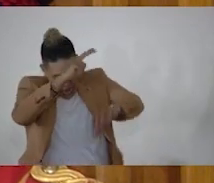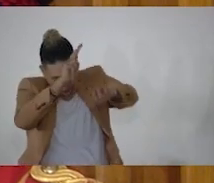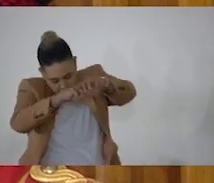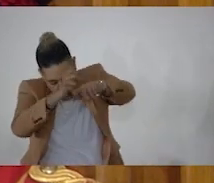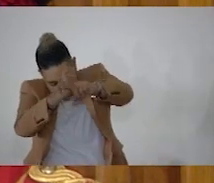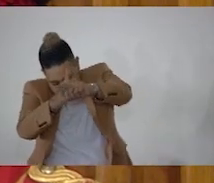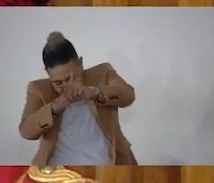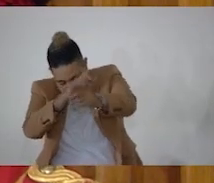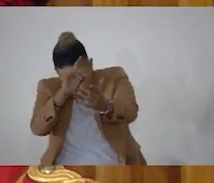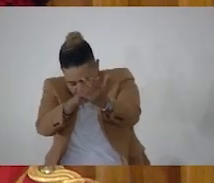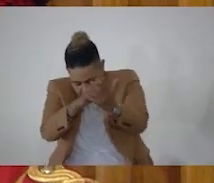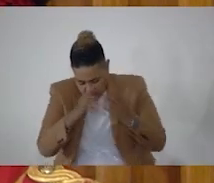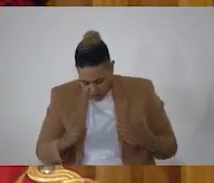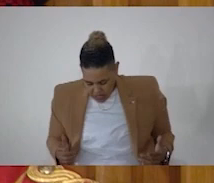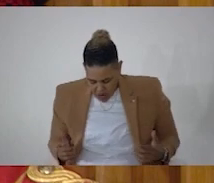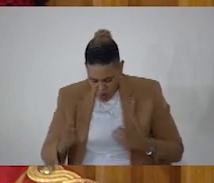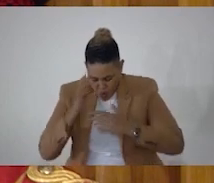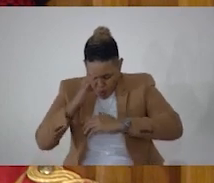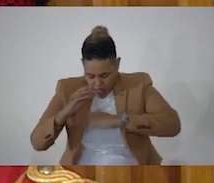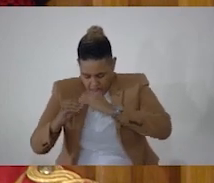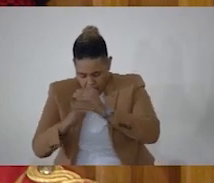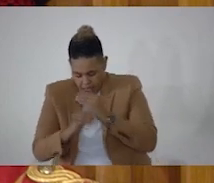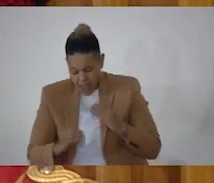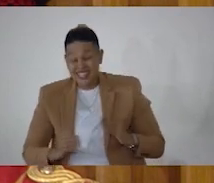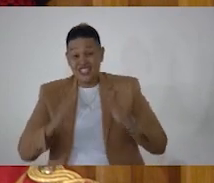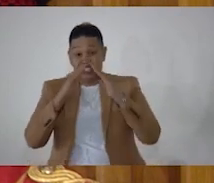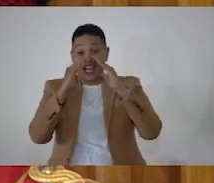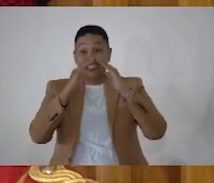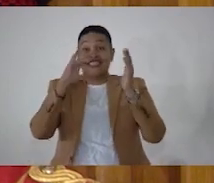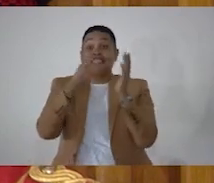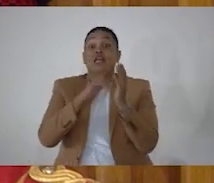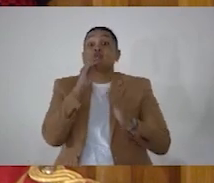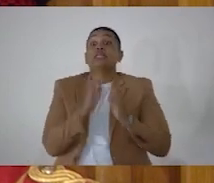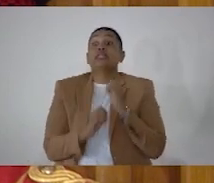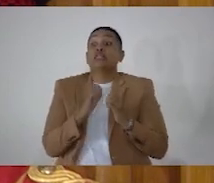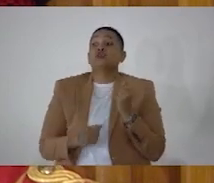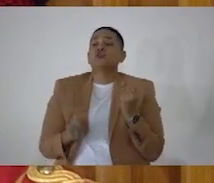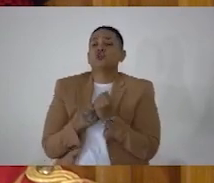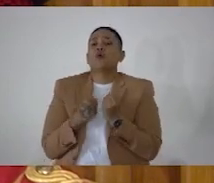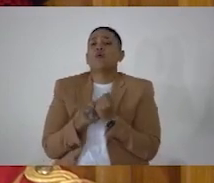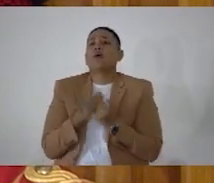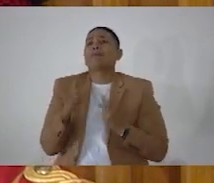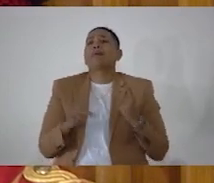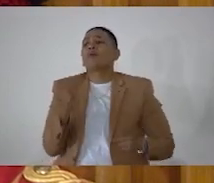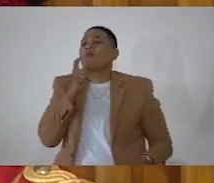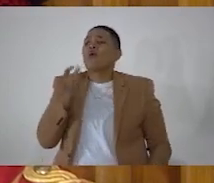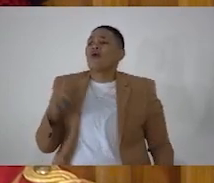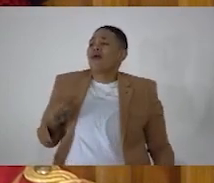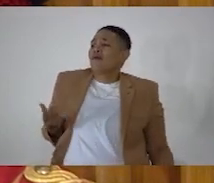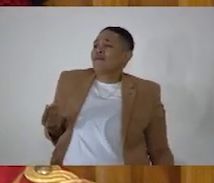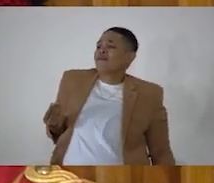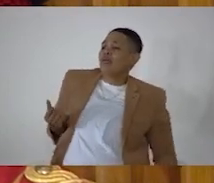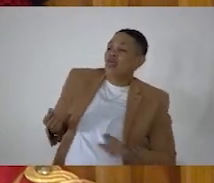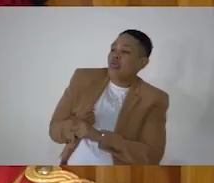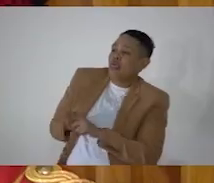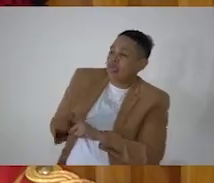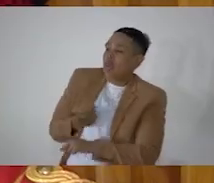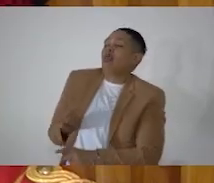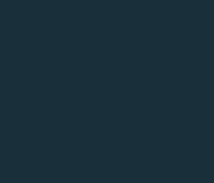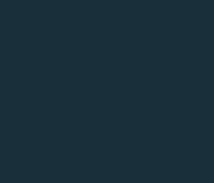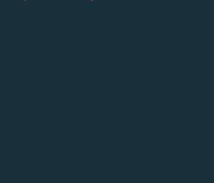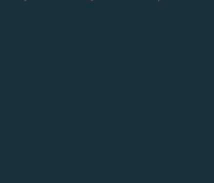national center will be renovated to support victims of gender-based violence.